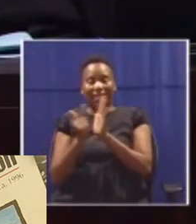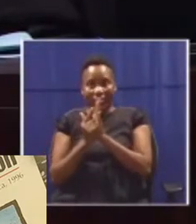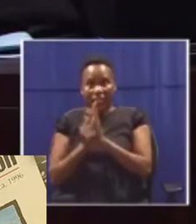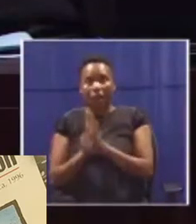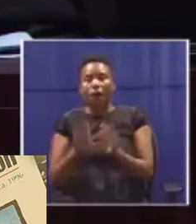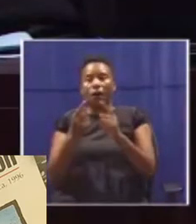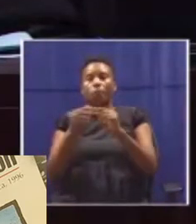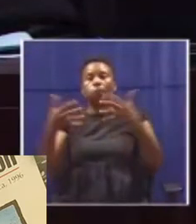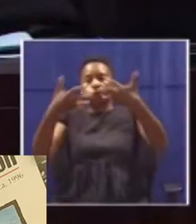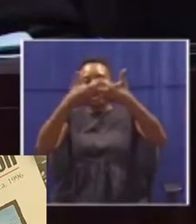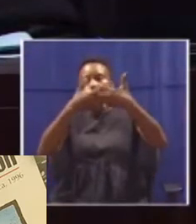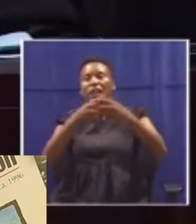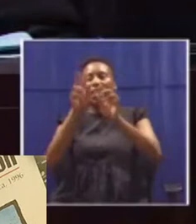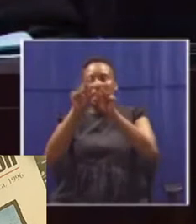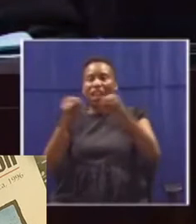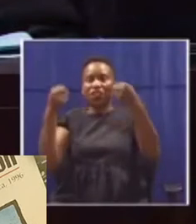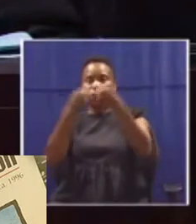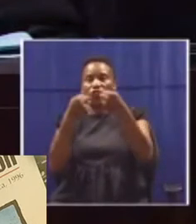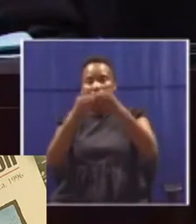National Land